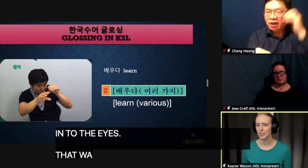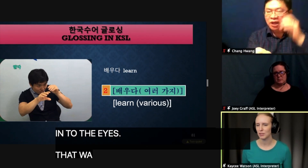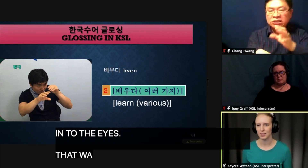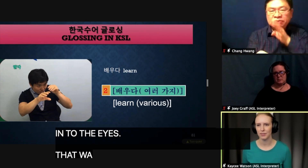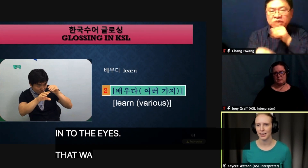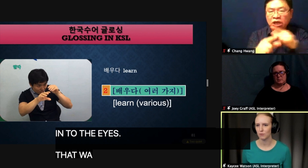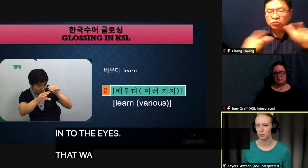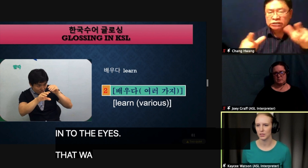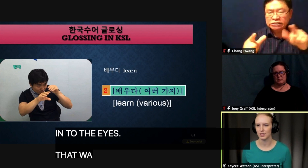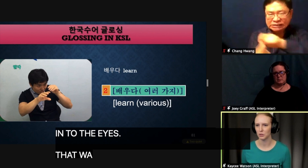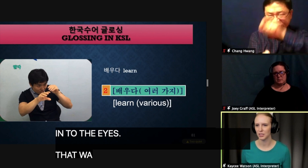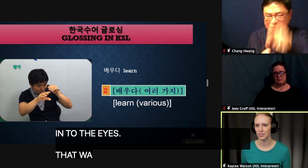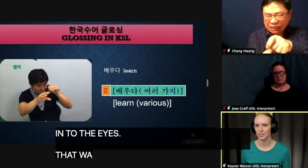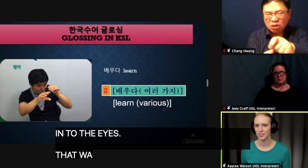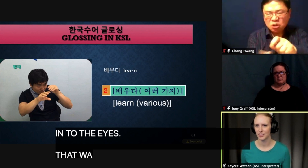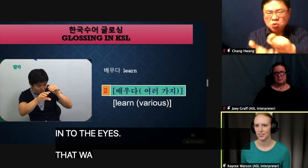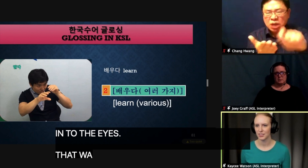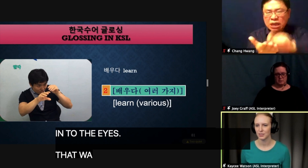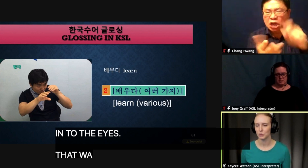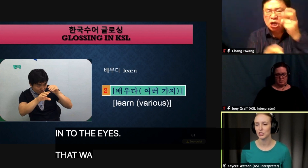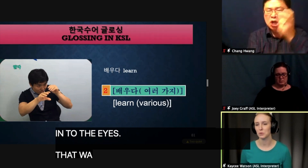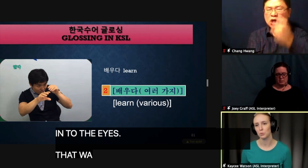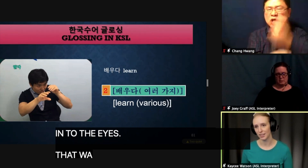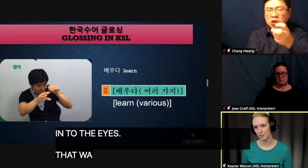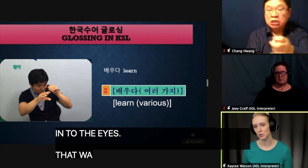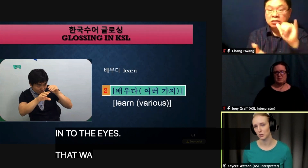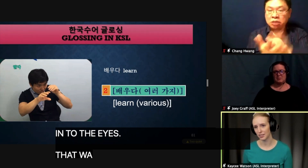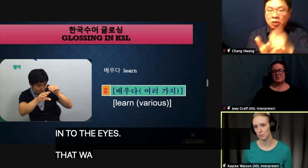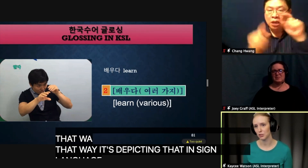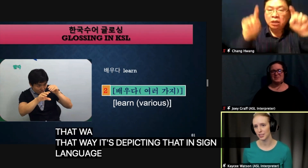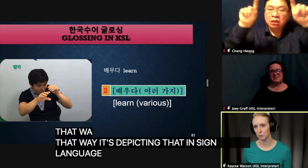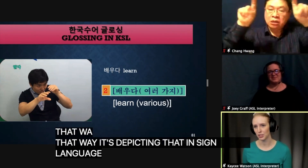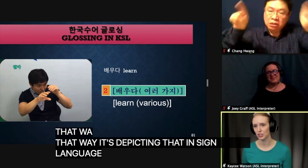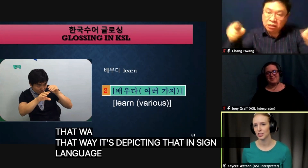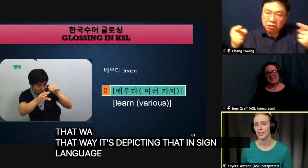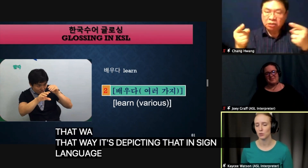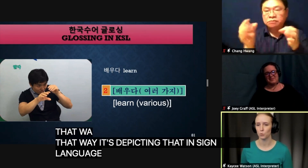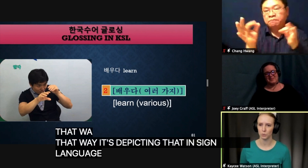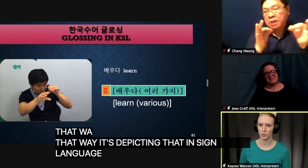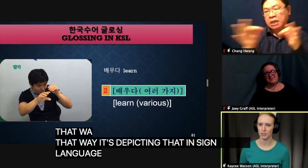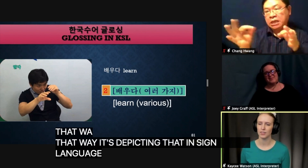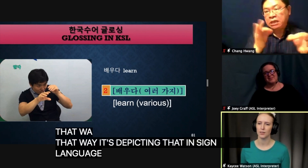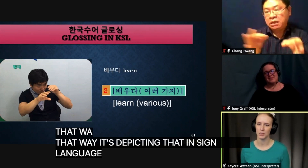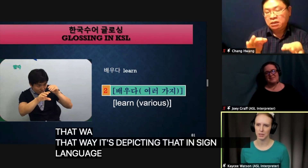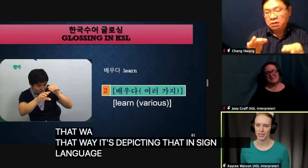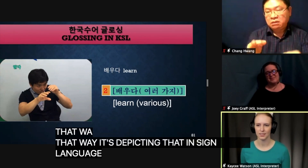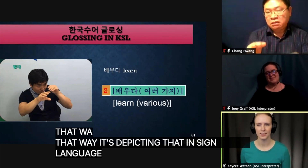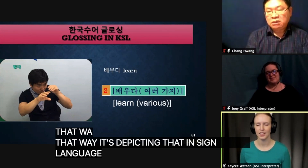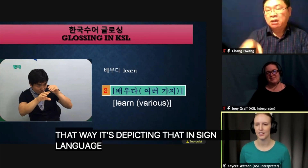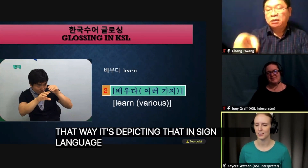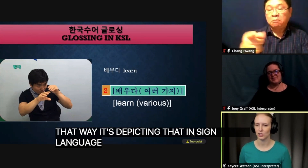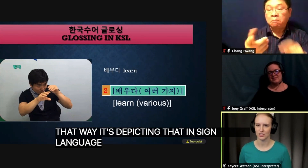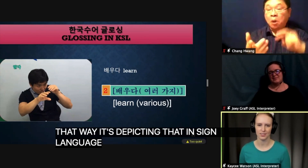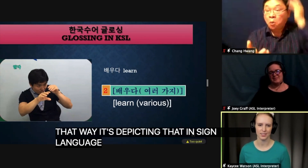We can't just convey that with one single word, which is what has historically been tried to push, is one word and one